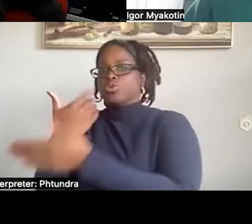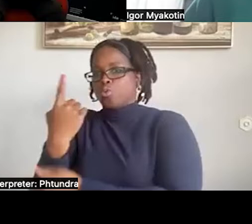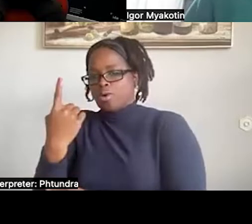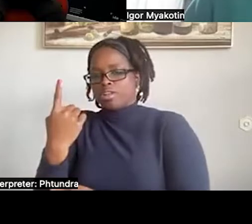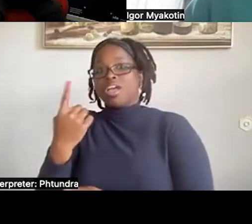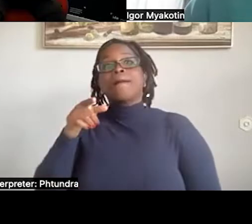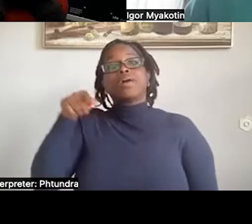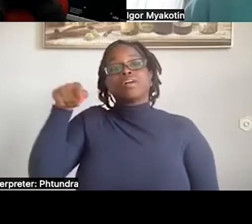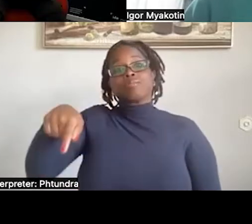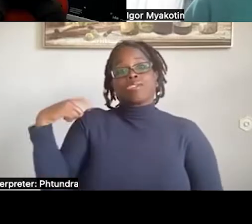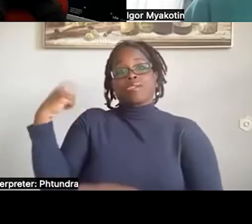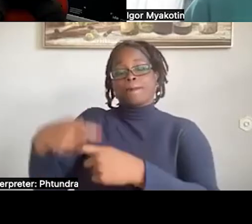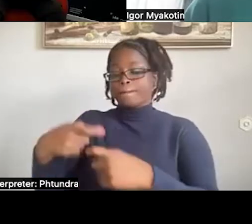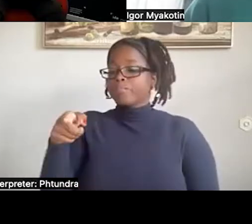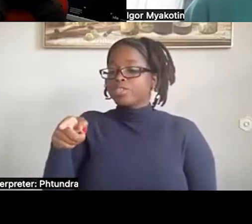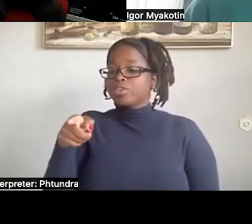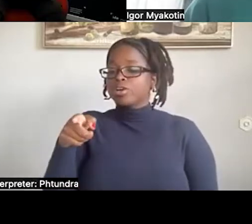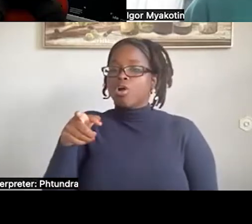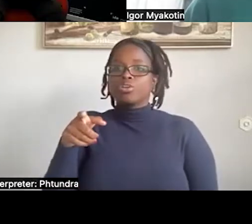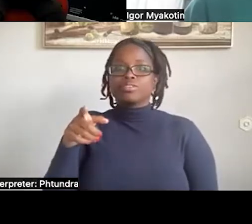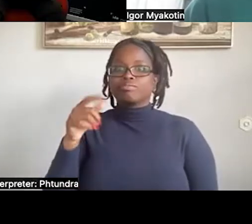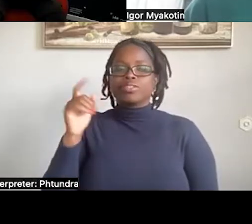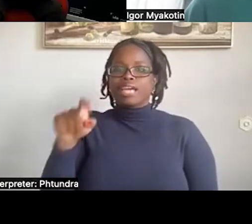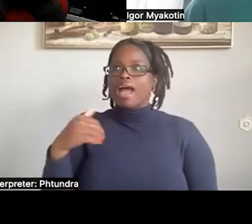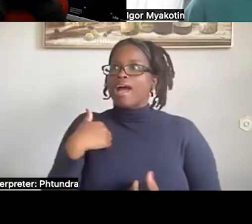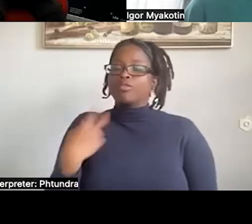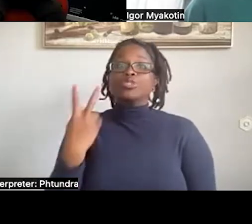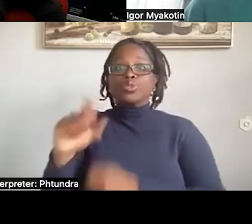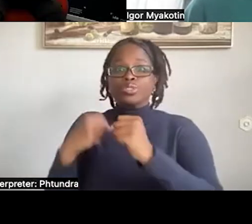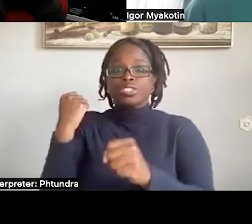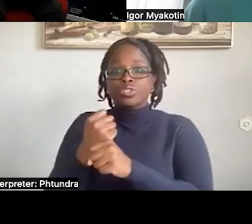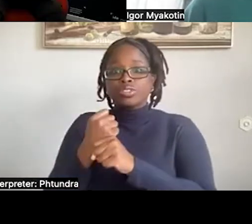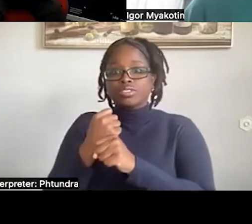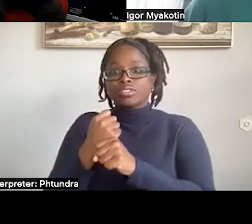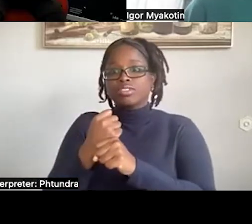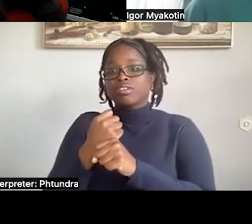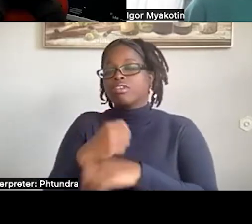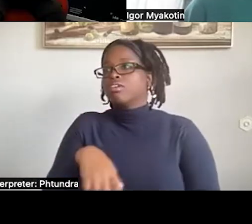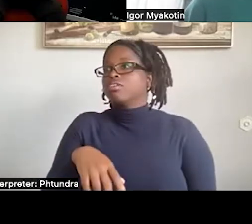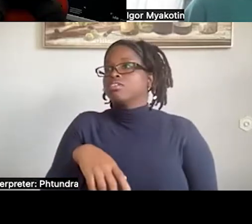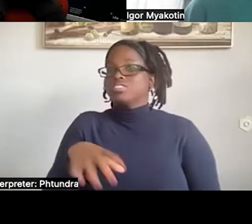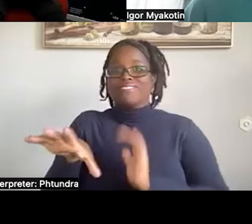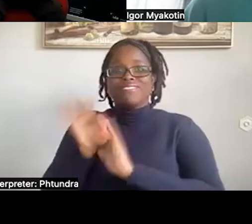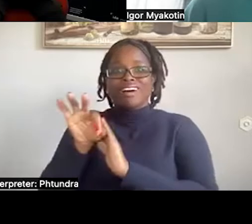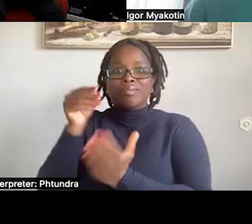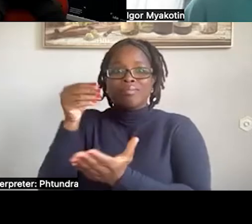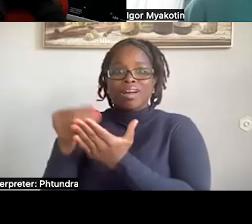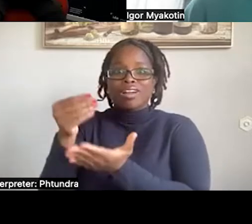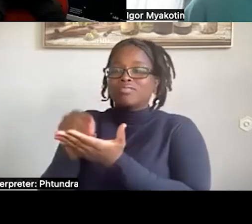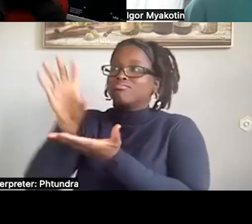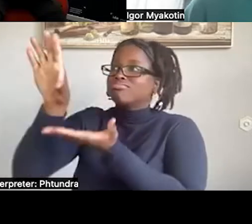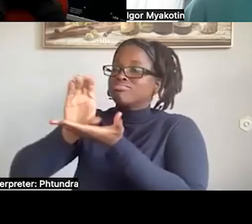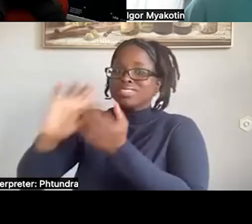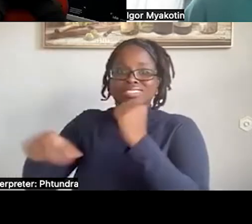like you must spend maybe 2 years to find funds to make all